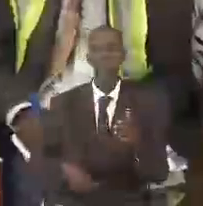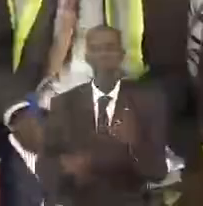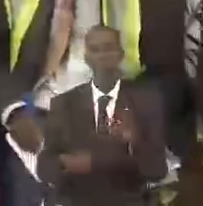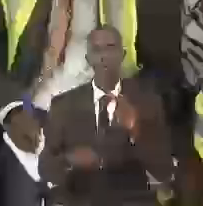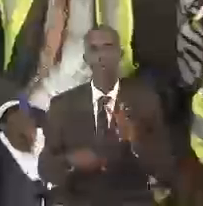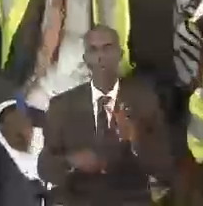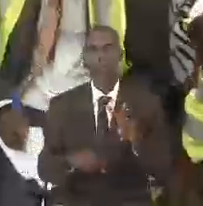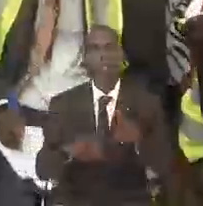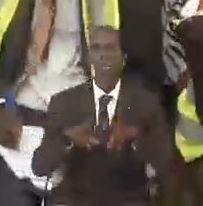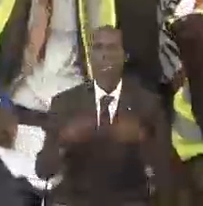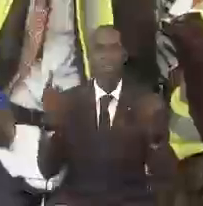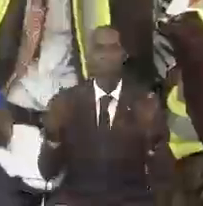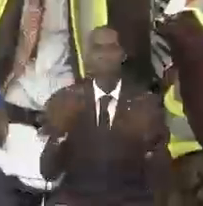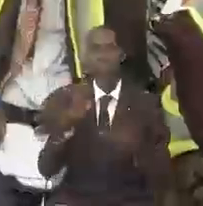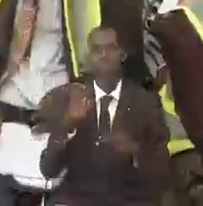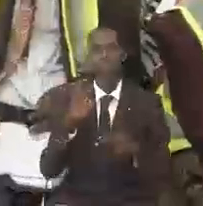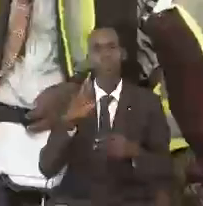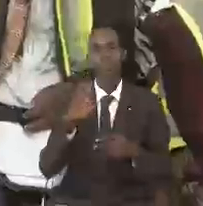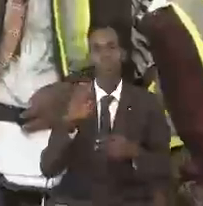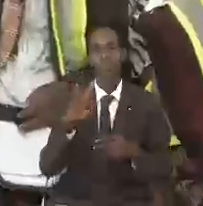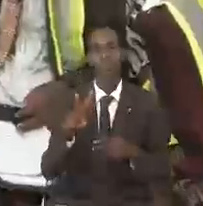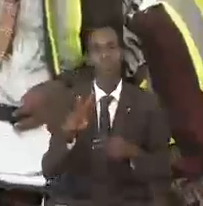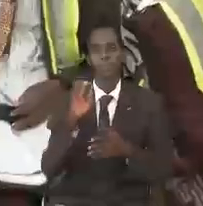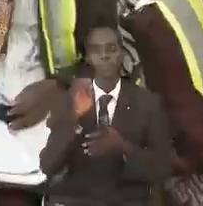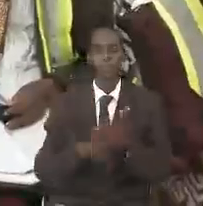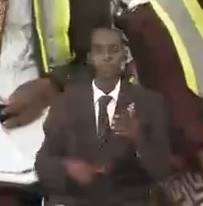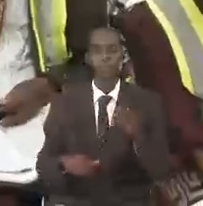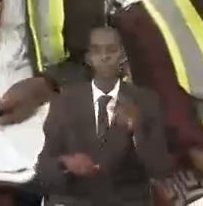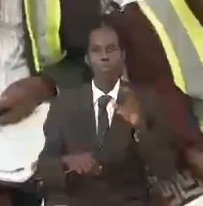Chapter 22, we're reading from verse 12.